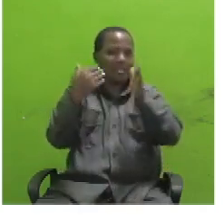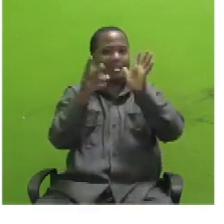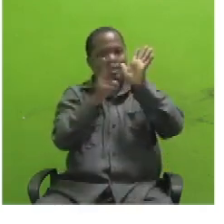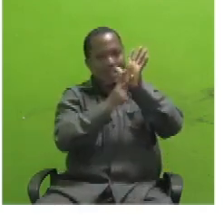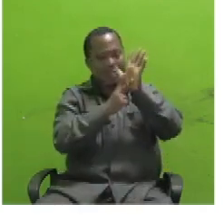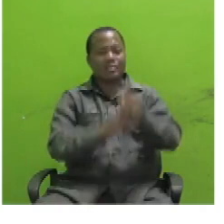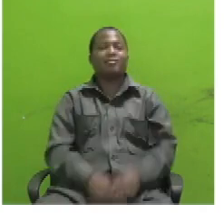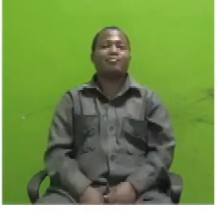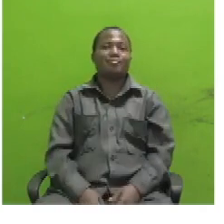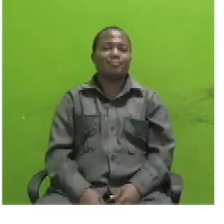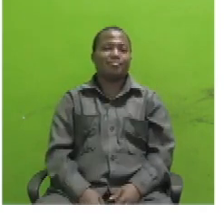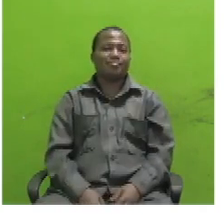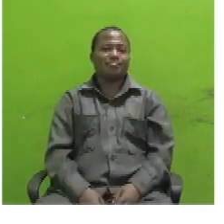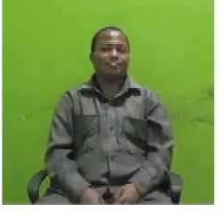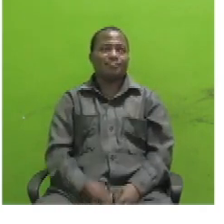7.